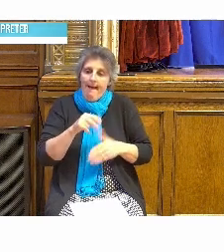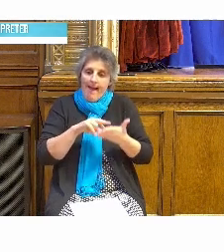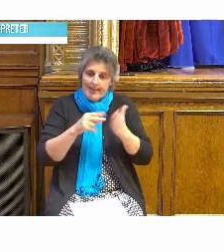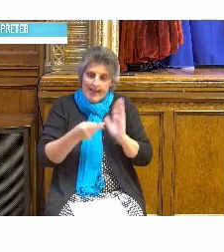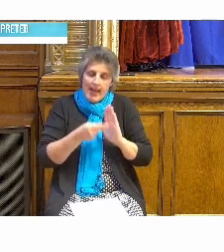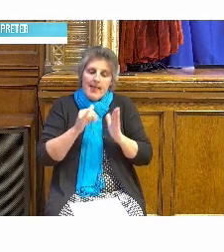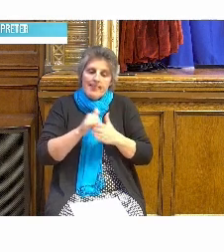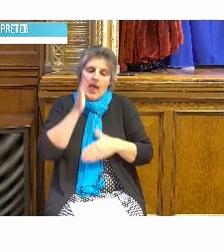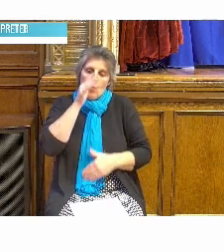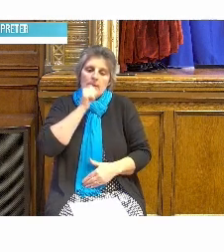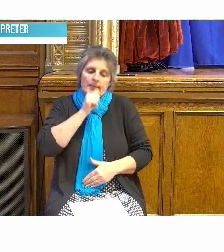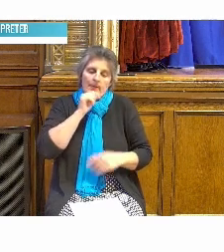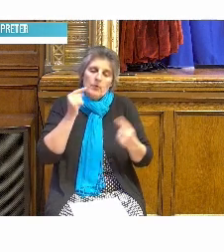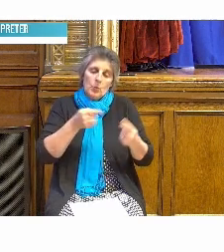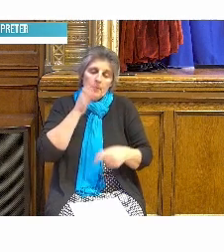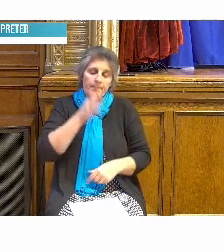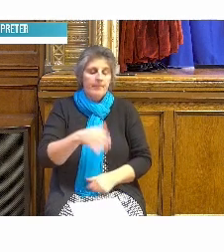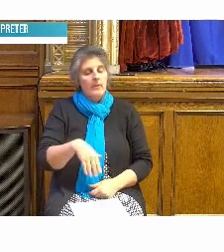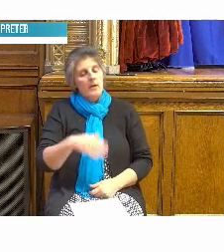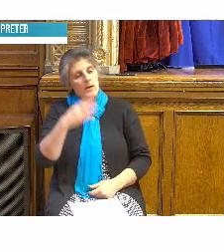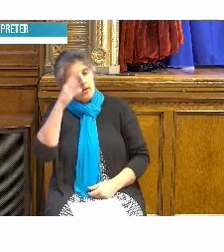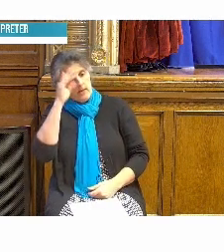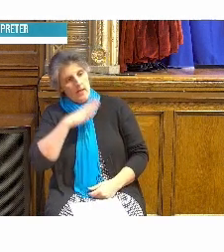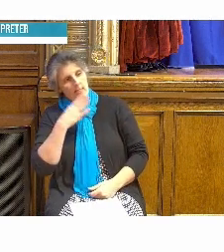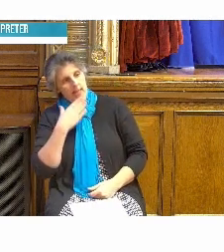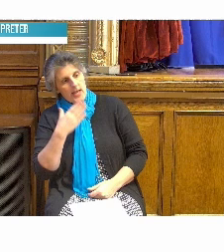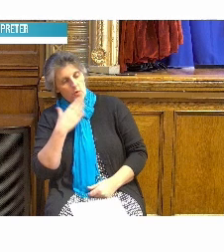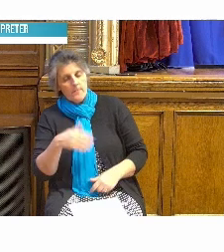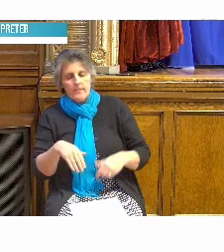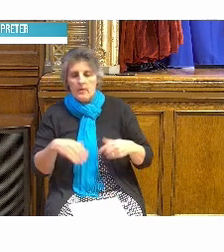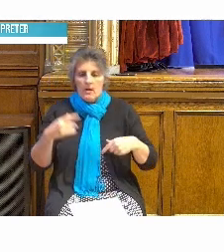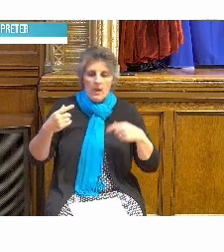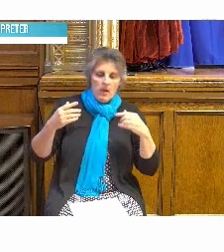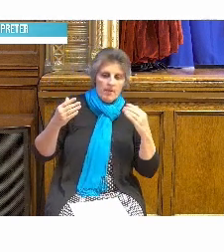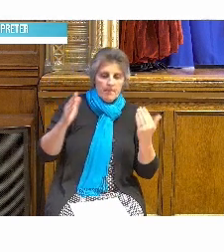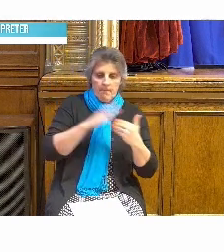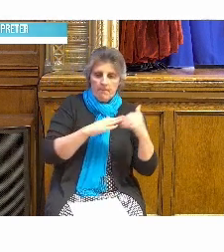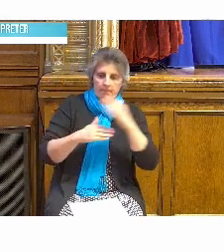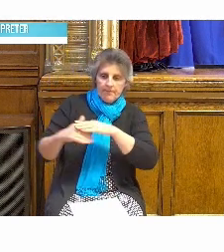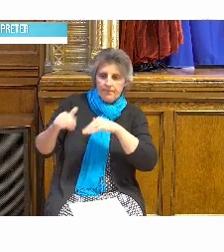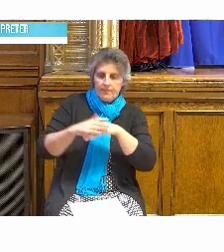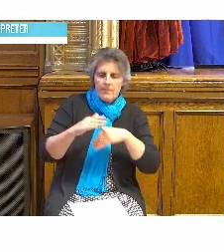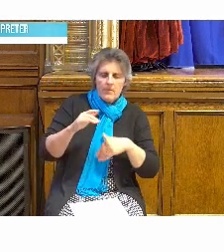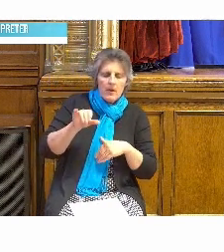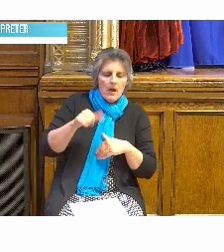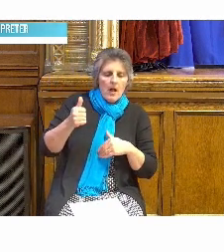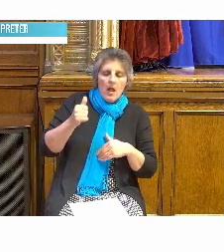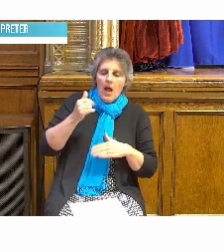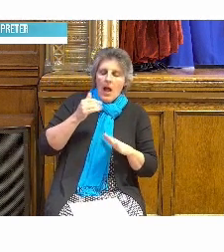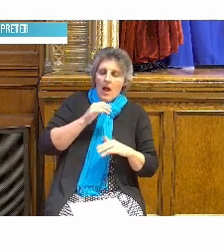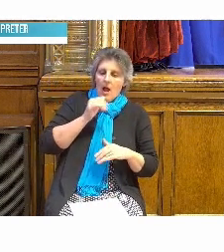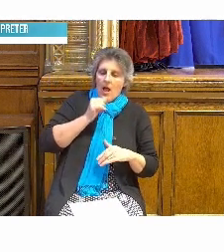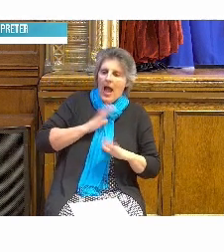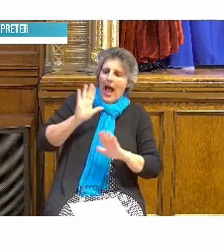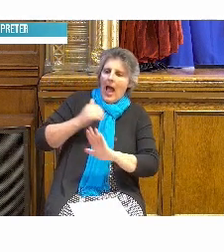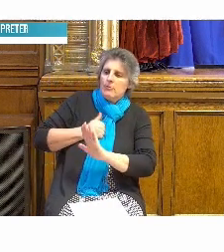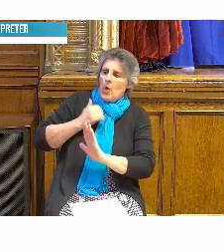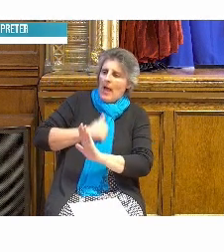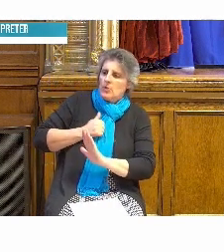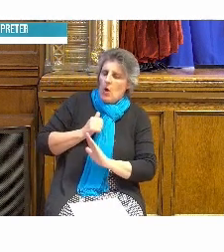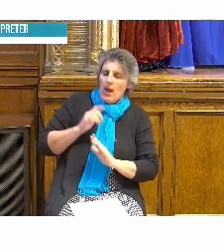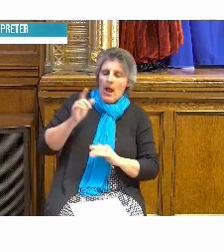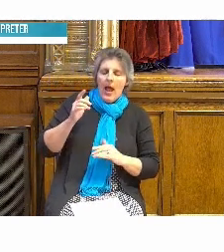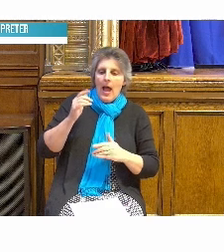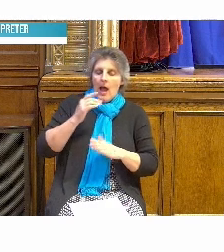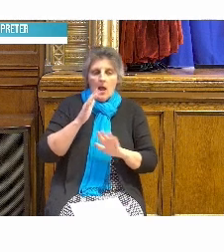what will suffer. It Thank you. may, it I may. think, And so, I think we have, I'm I'm so, sorry, I I'm sorry, think just, we have to keep in